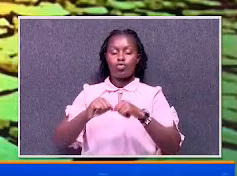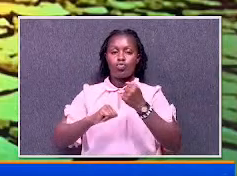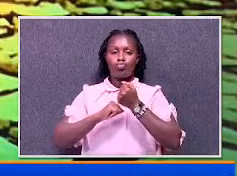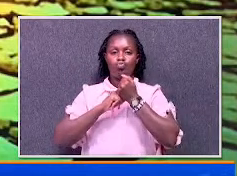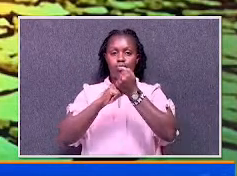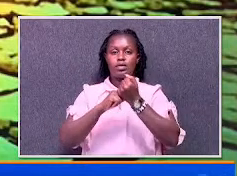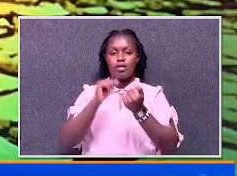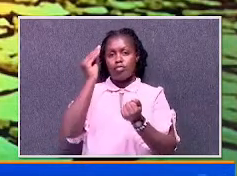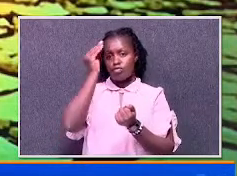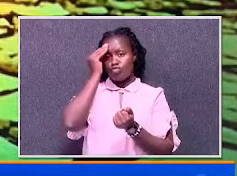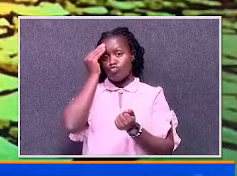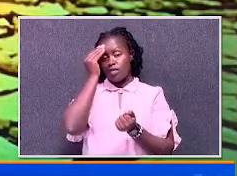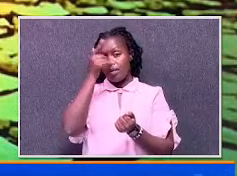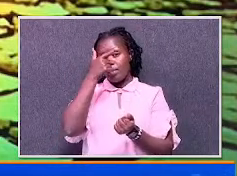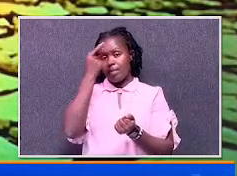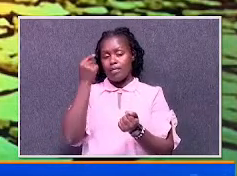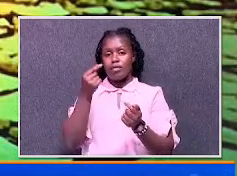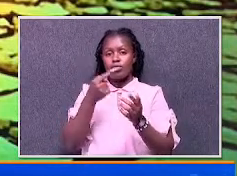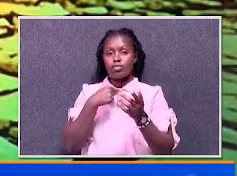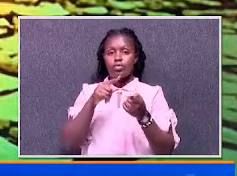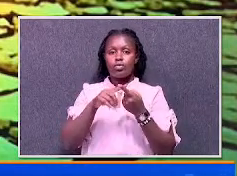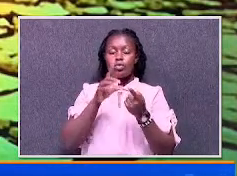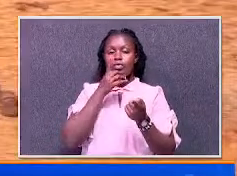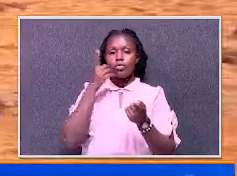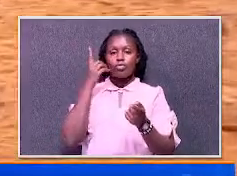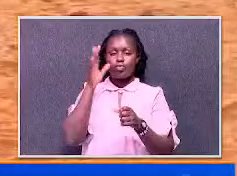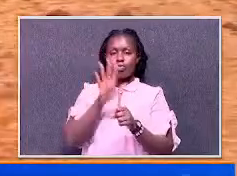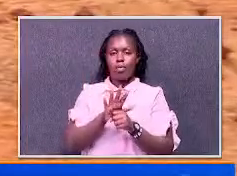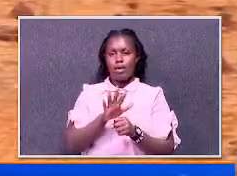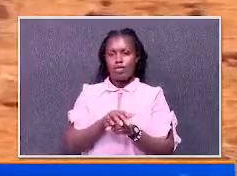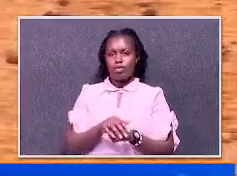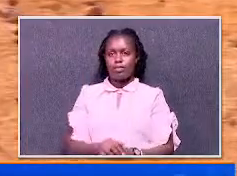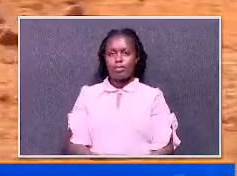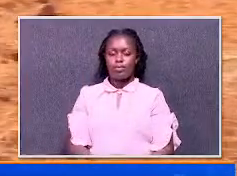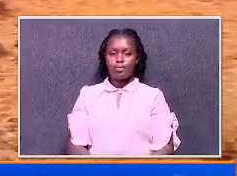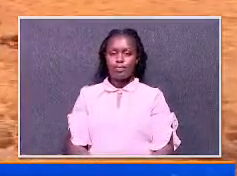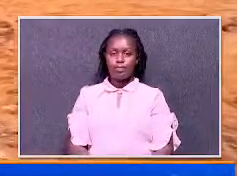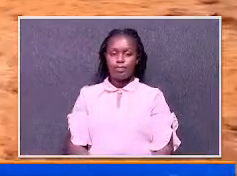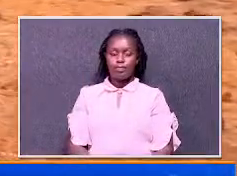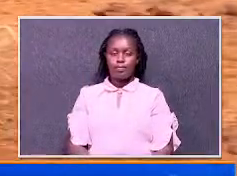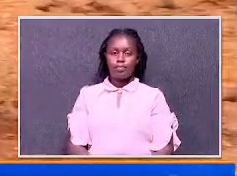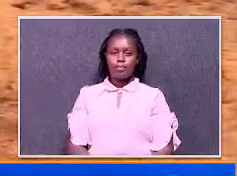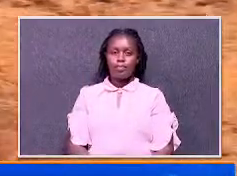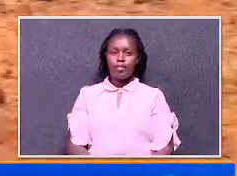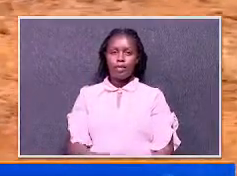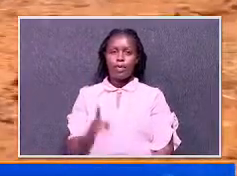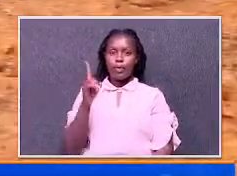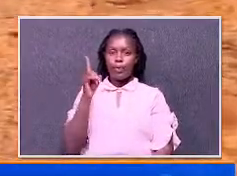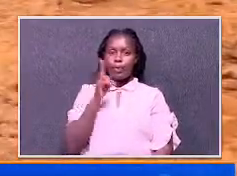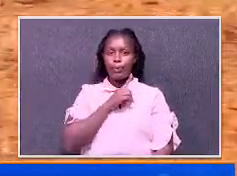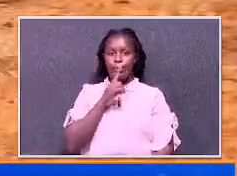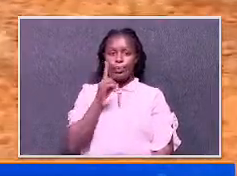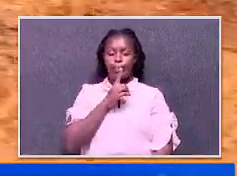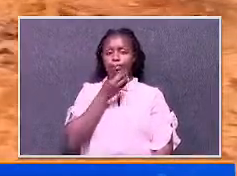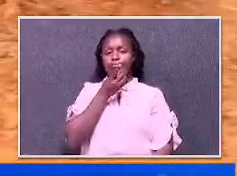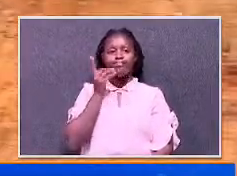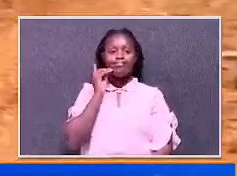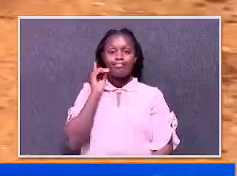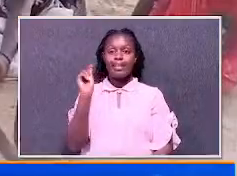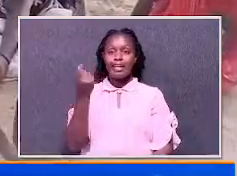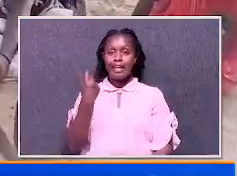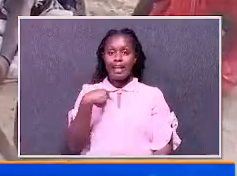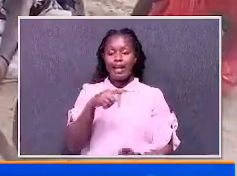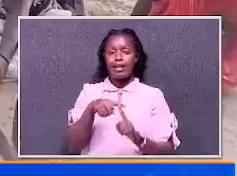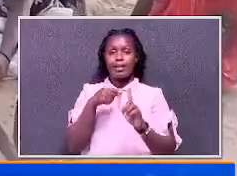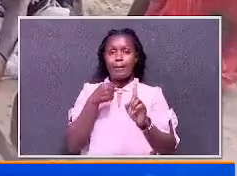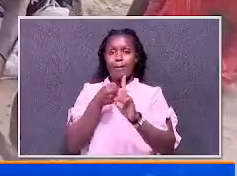education amid the drought situation. The severe and worsening drought in Kenya has